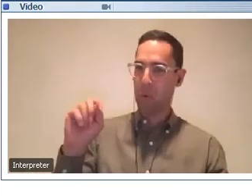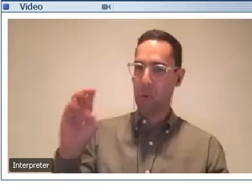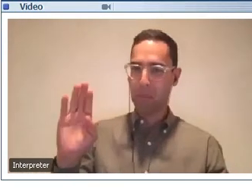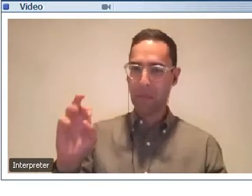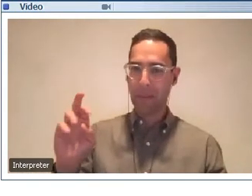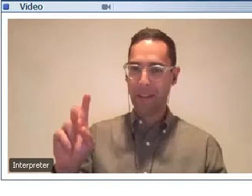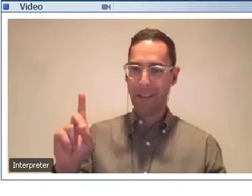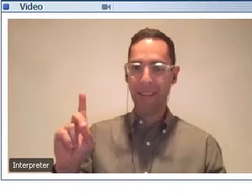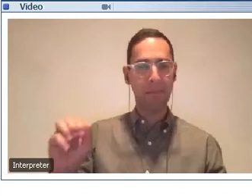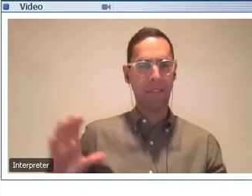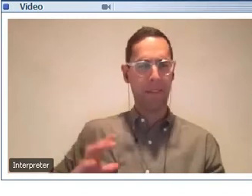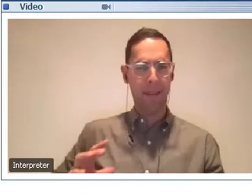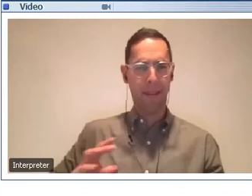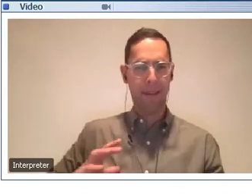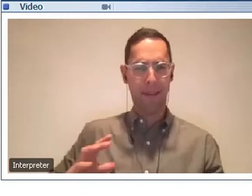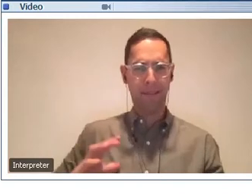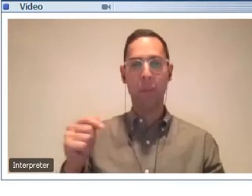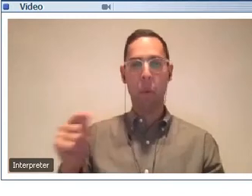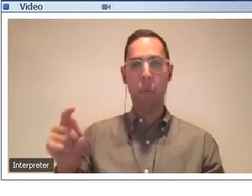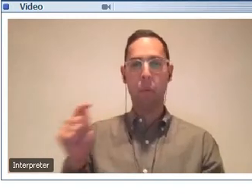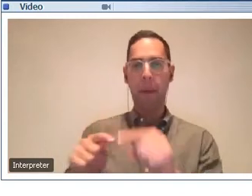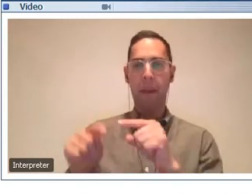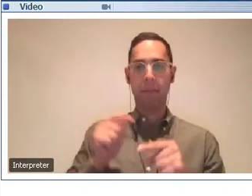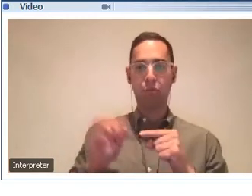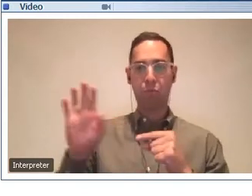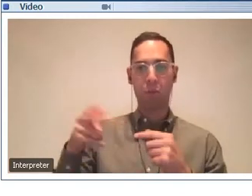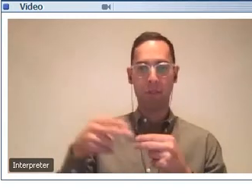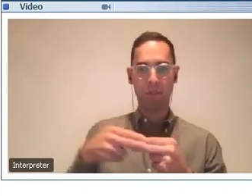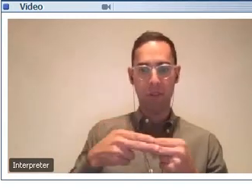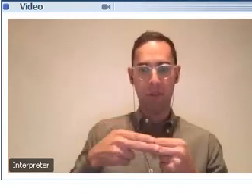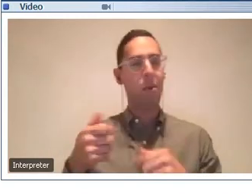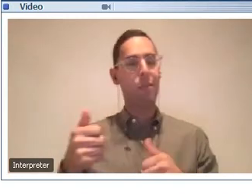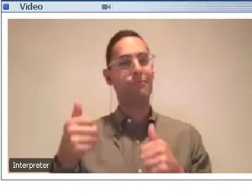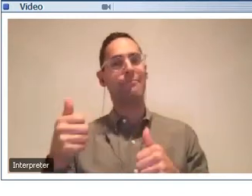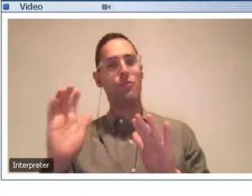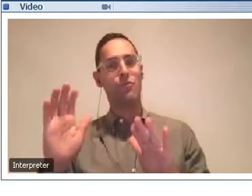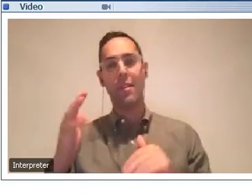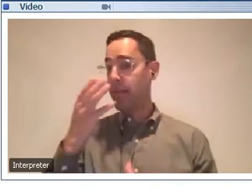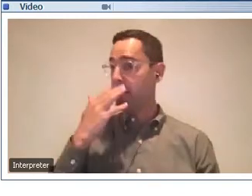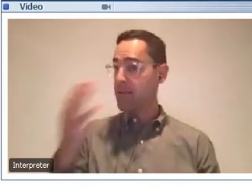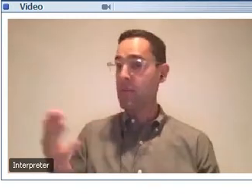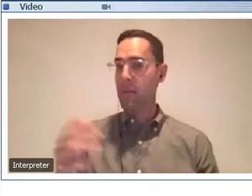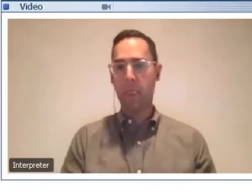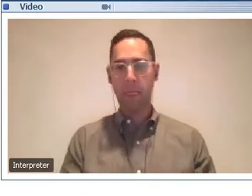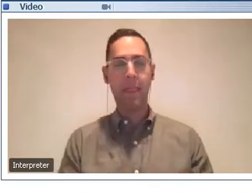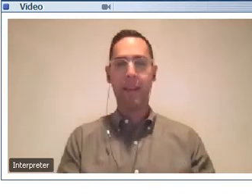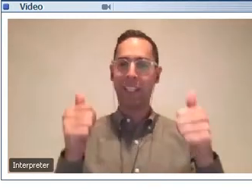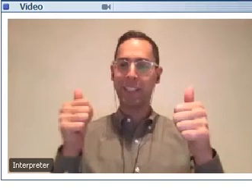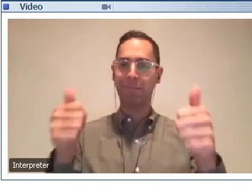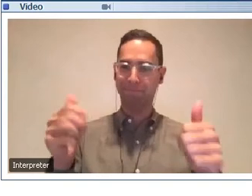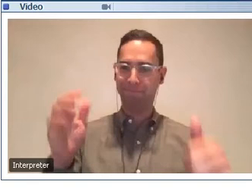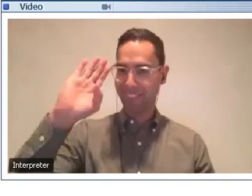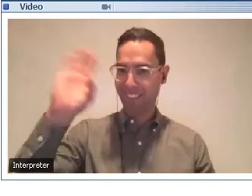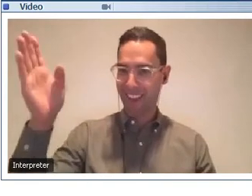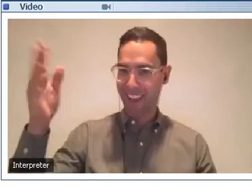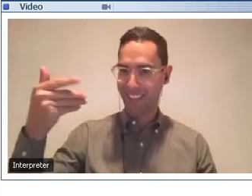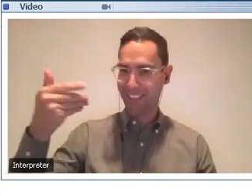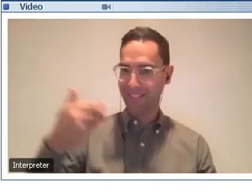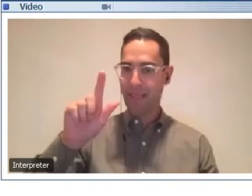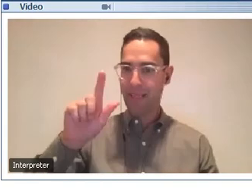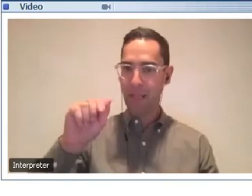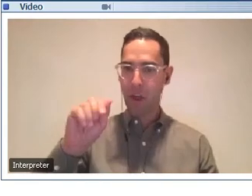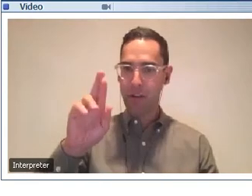back up to your slide. Okay, great. Thank you so much. So, hi, yes, I'm Lauren, and this is